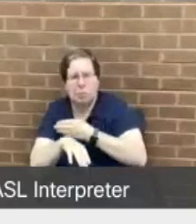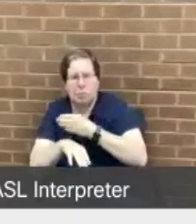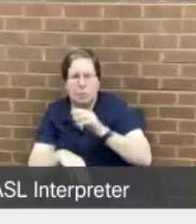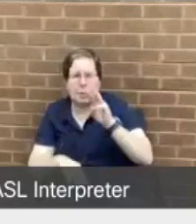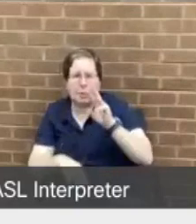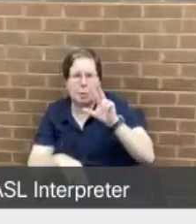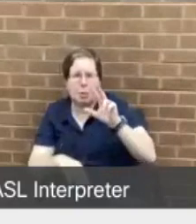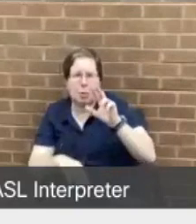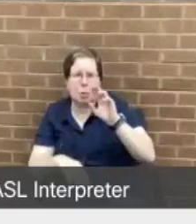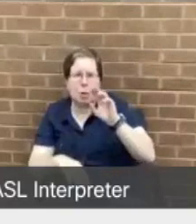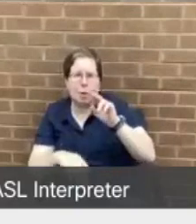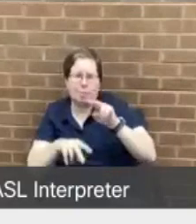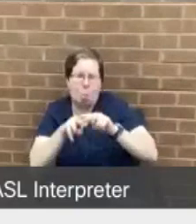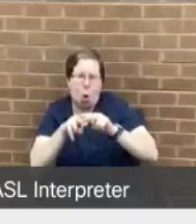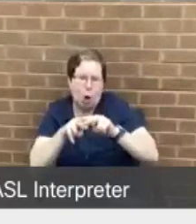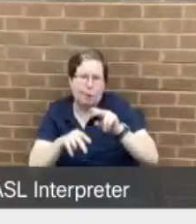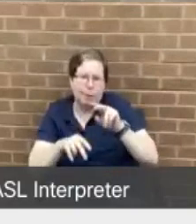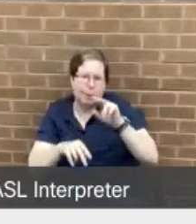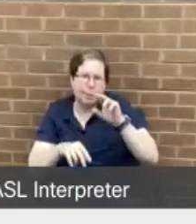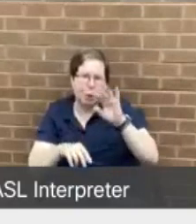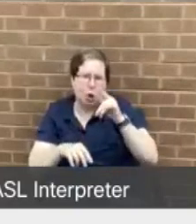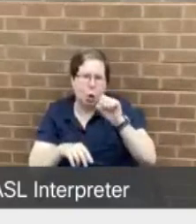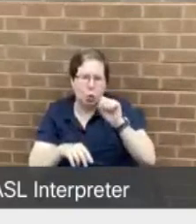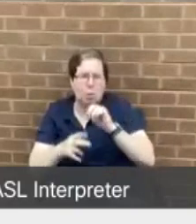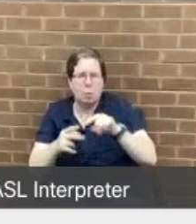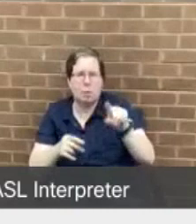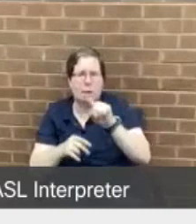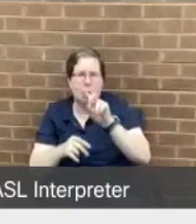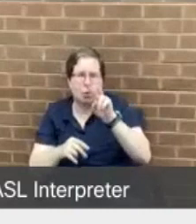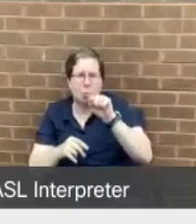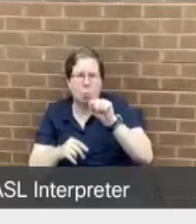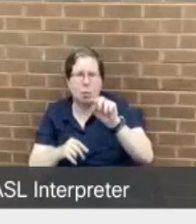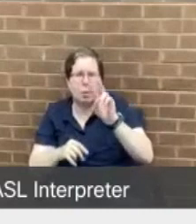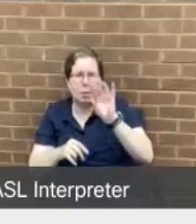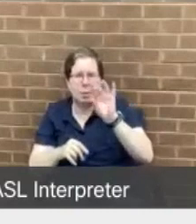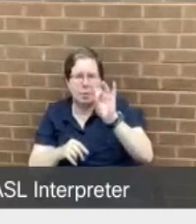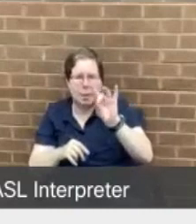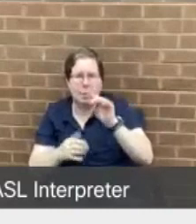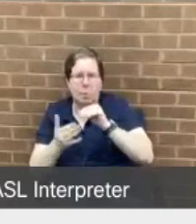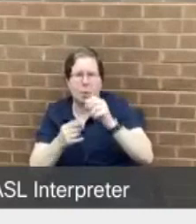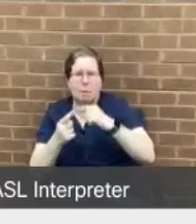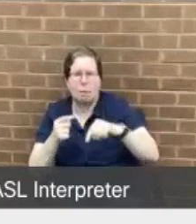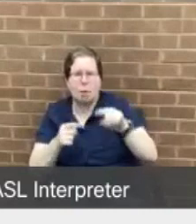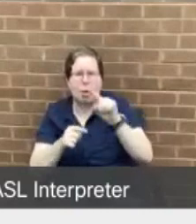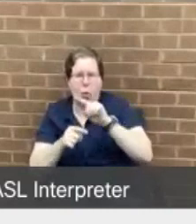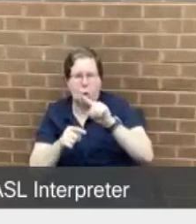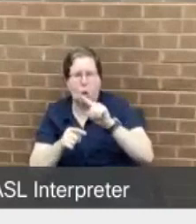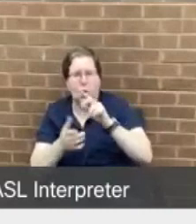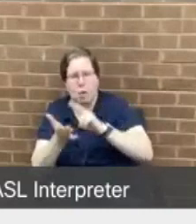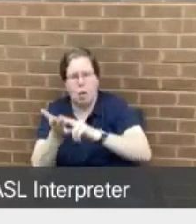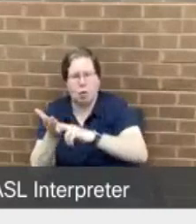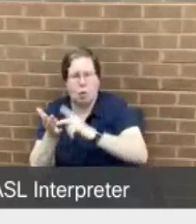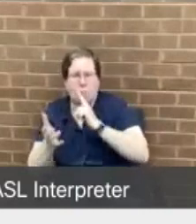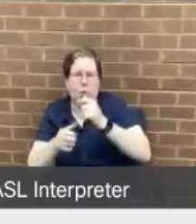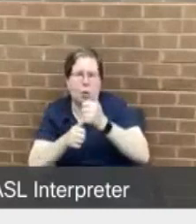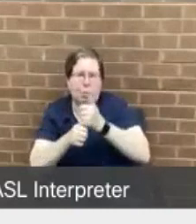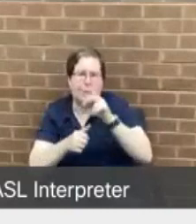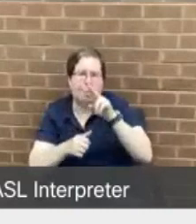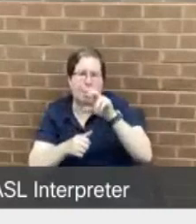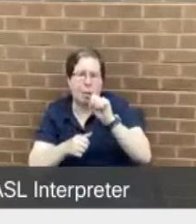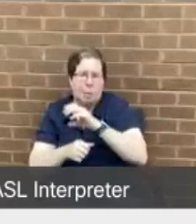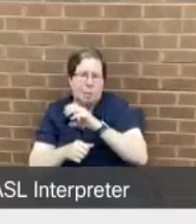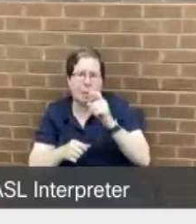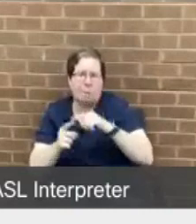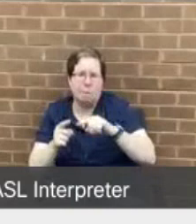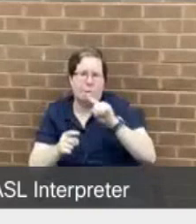passenger coaches, $210 million for a 5-year contract for clean diesel buses, and significant investments in our metro and